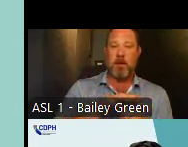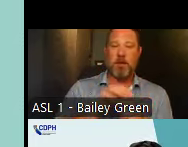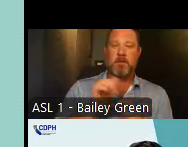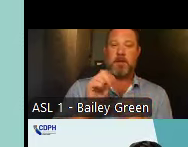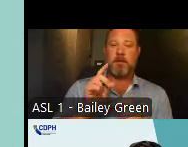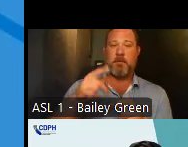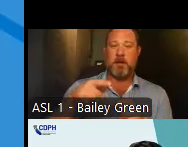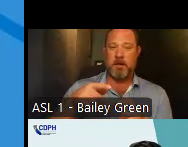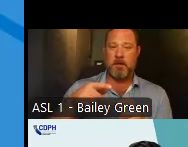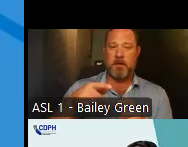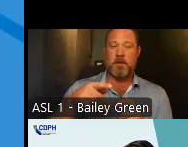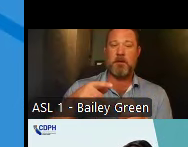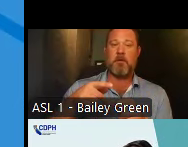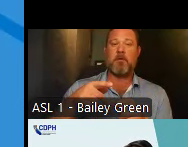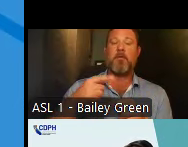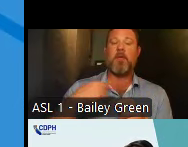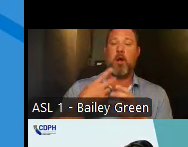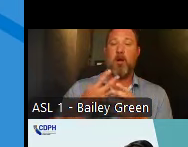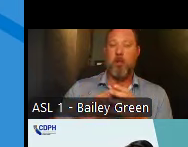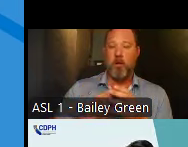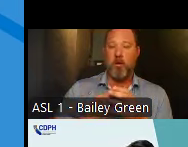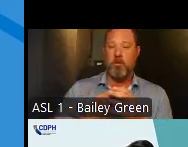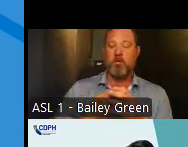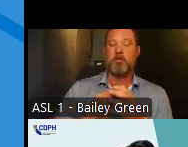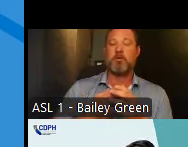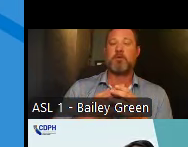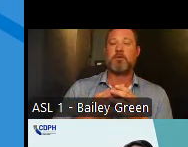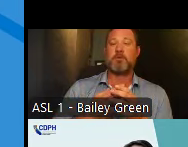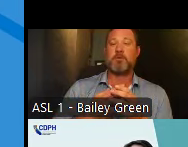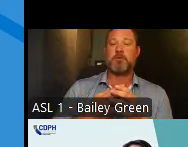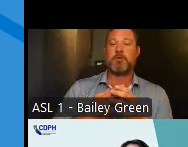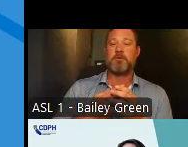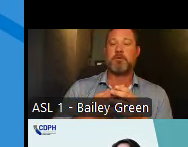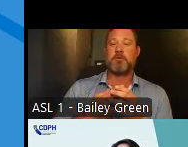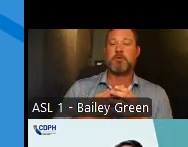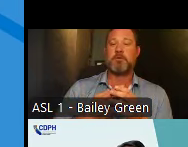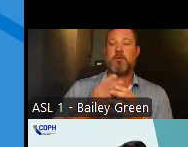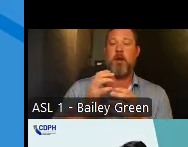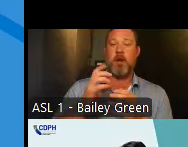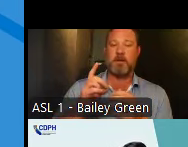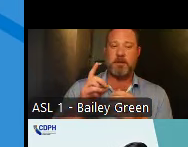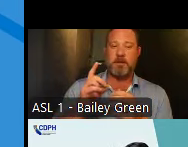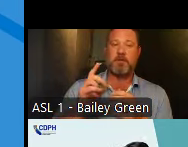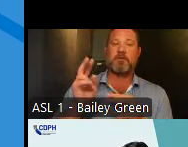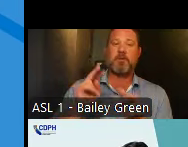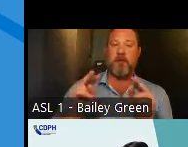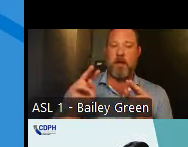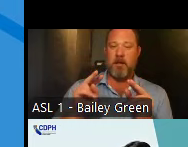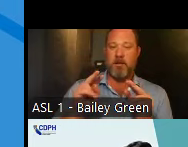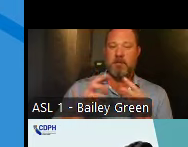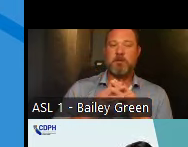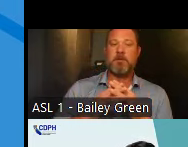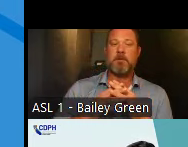are our partners in our sister branch, the Chronic Disease Surveillance and Research Branch.